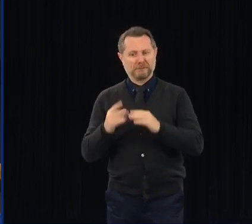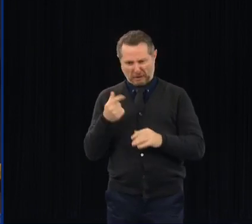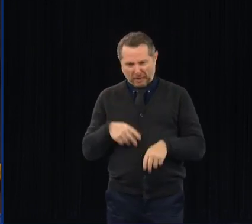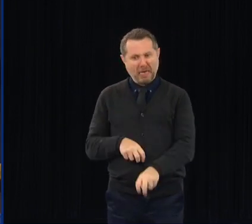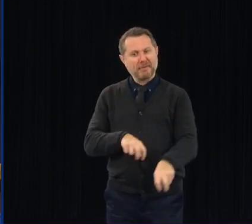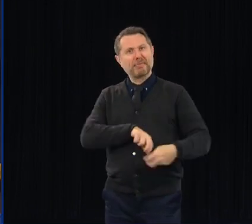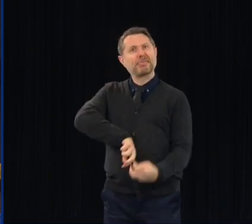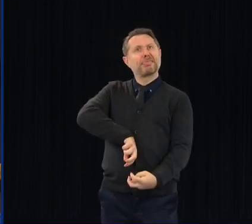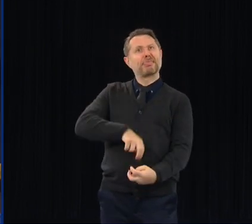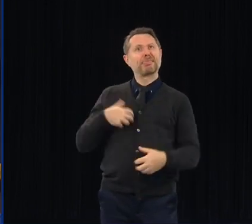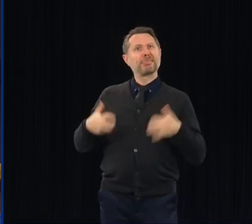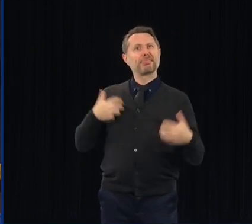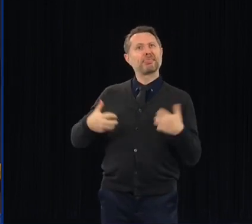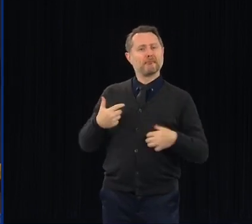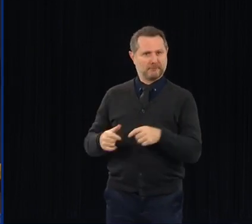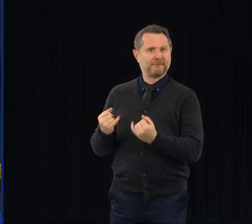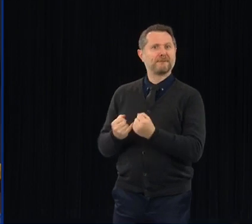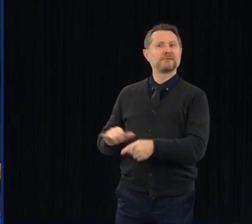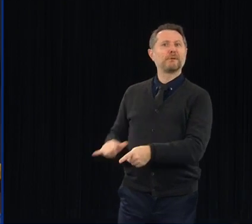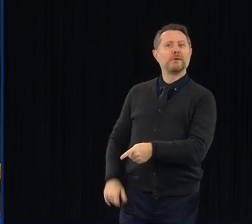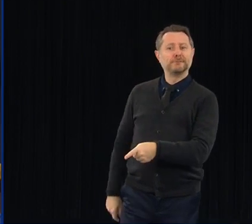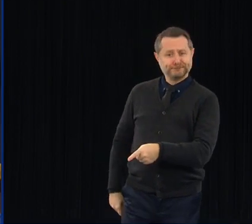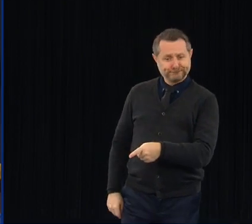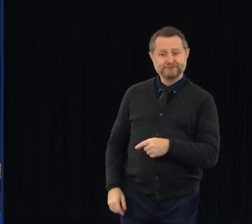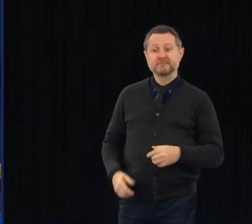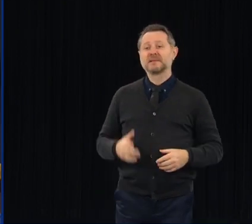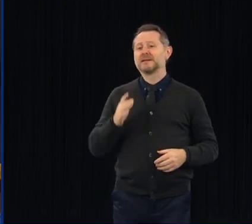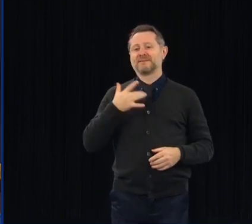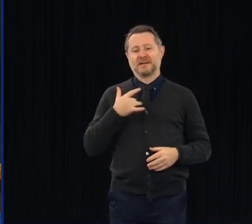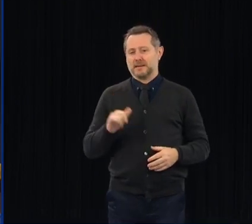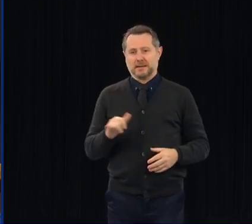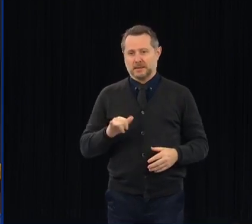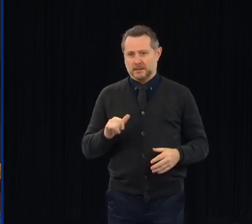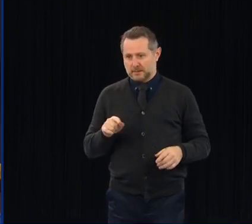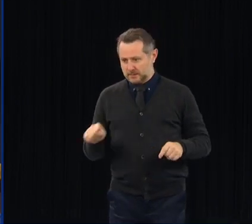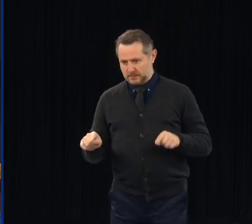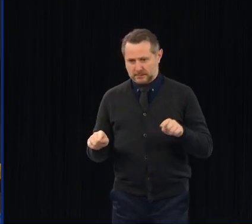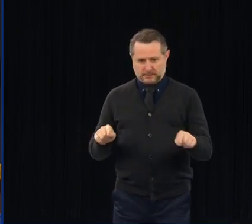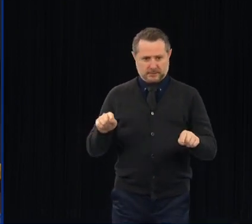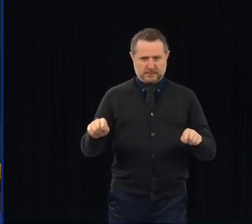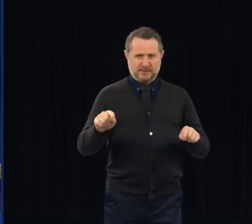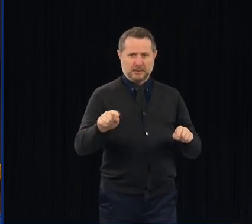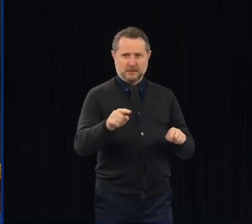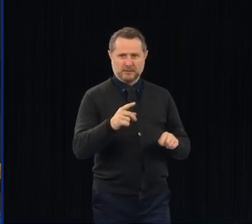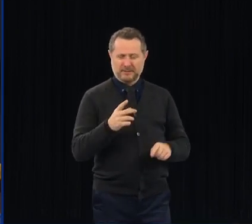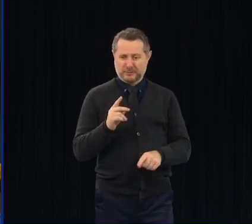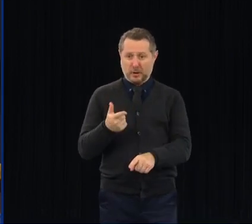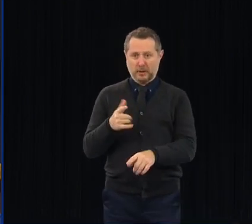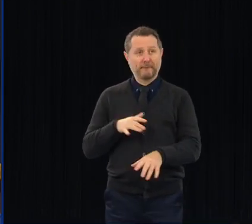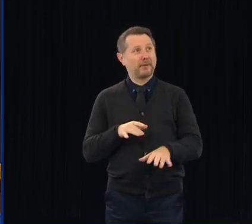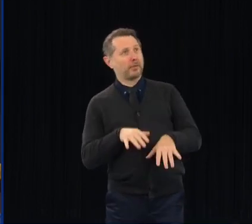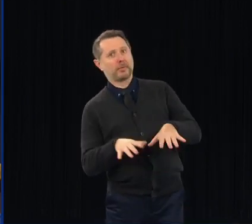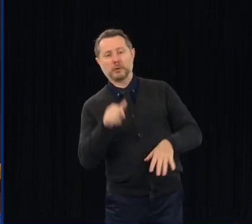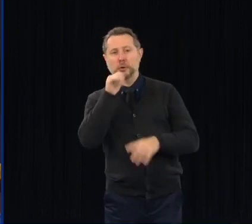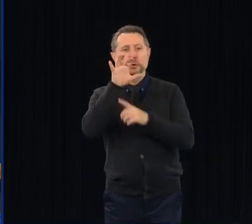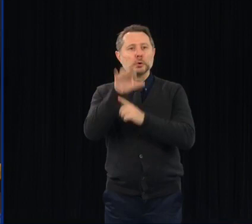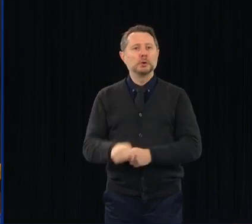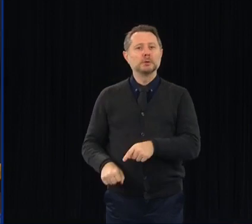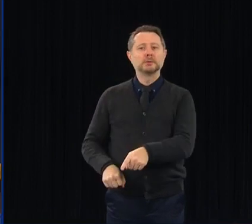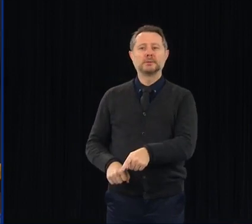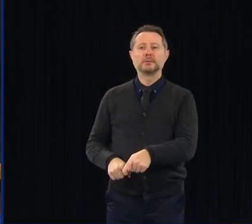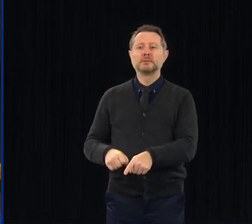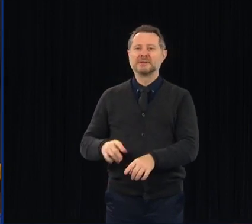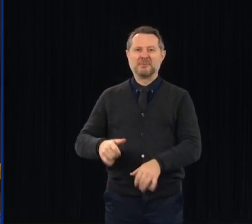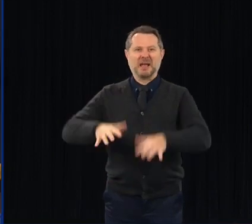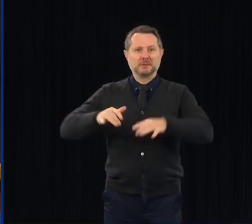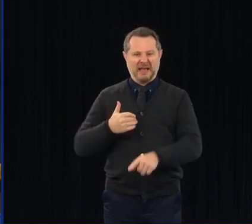little disrupted. The order of the pack has changed. Different people. He doesn't know where he fits. He has anxiety. He's going to come out. He's